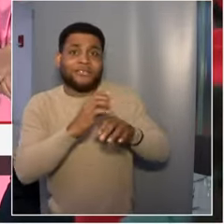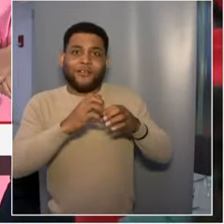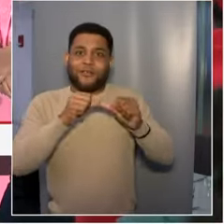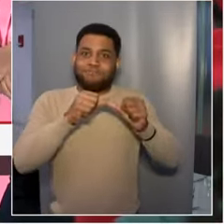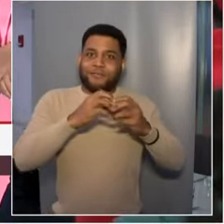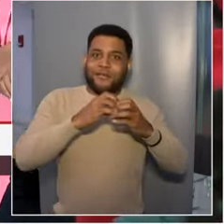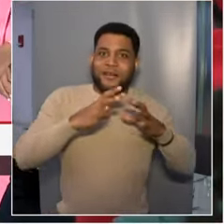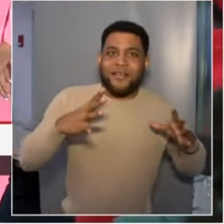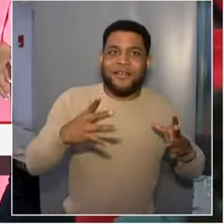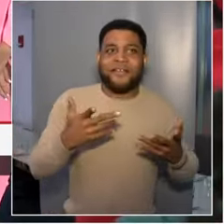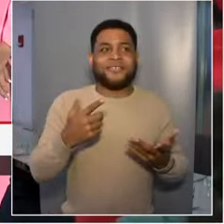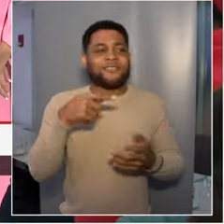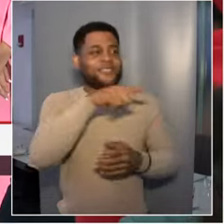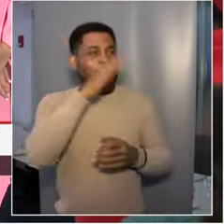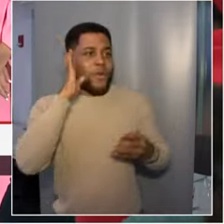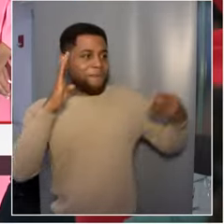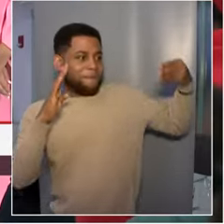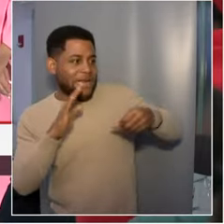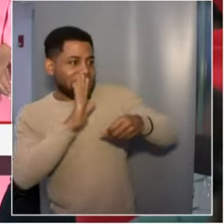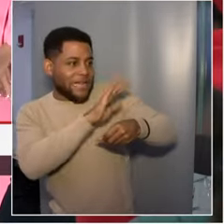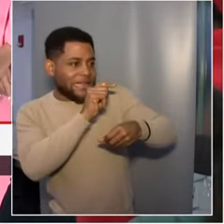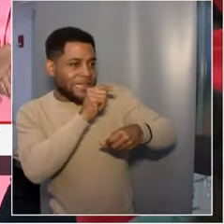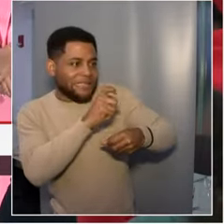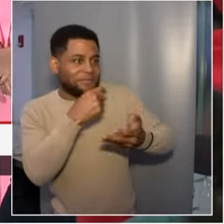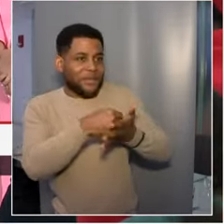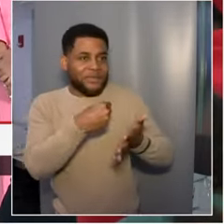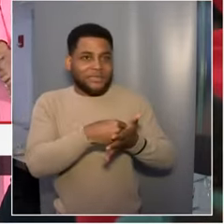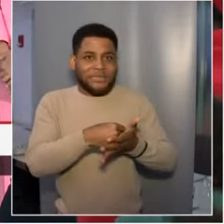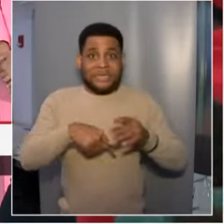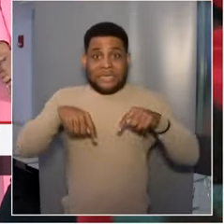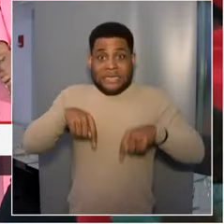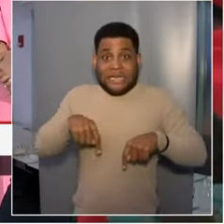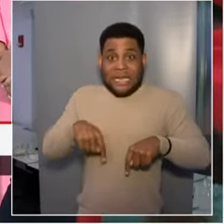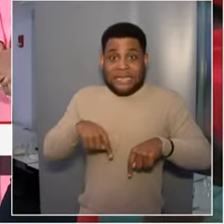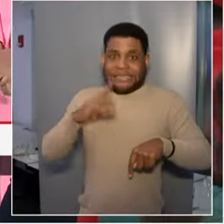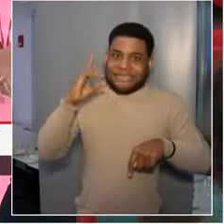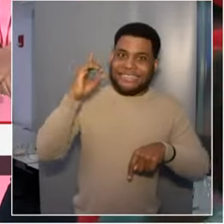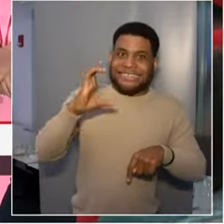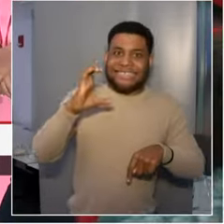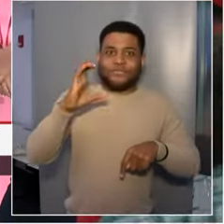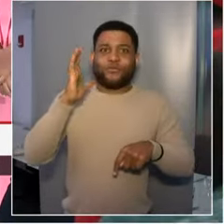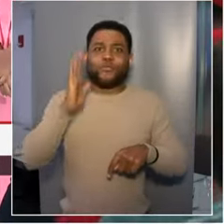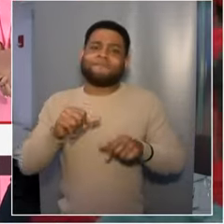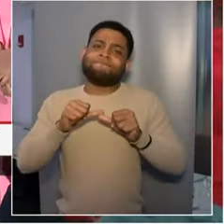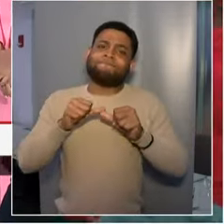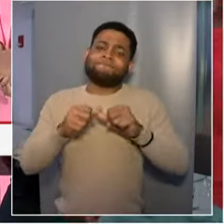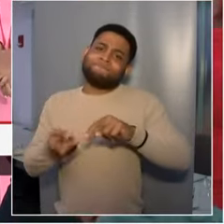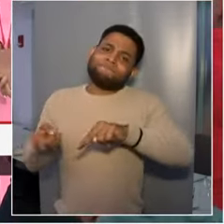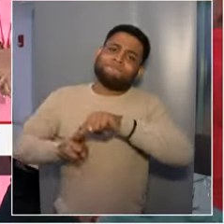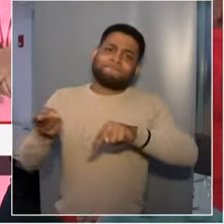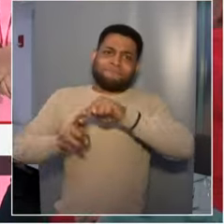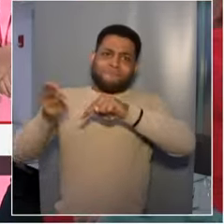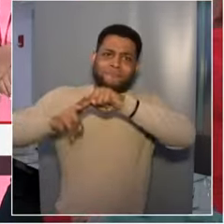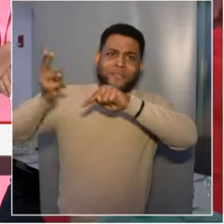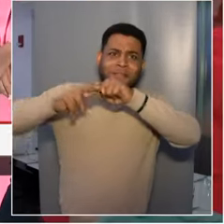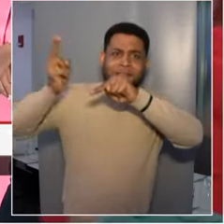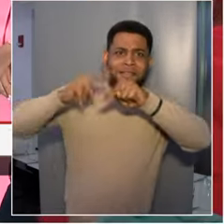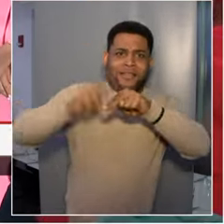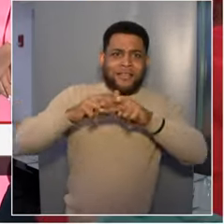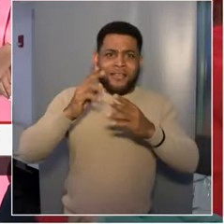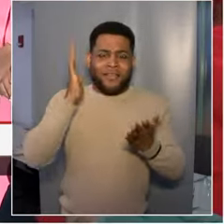be paying their taxes and generating revenues and creating jobs. So we will create this virtuous